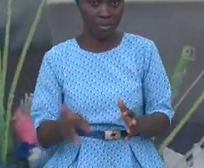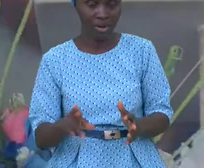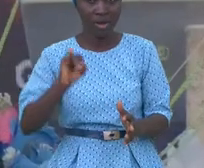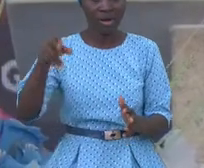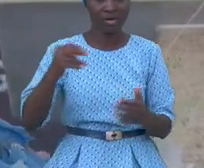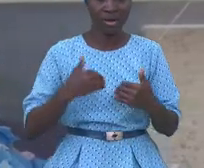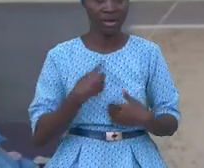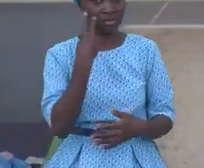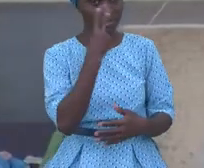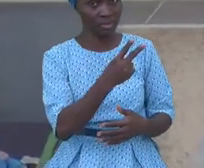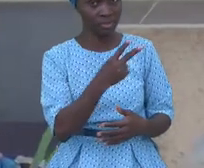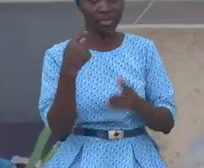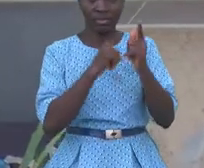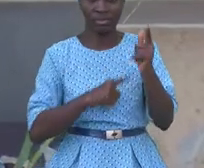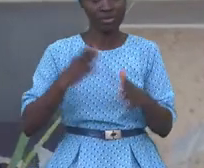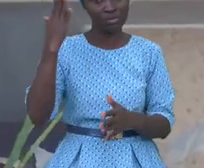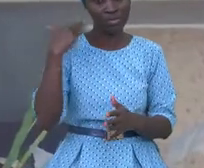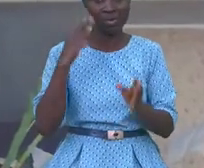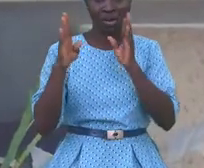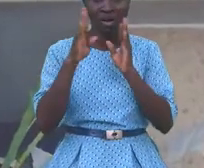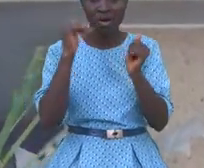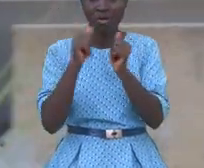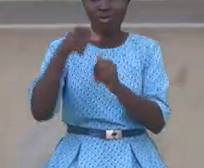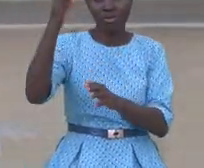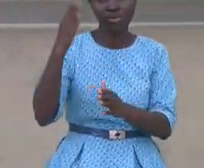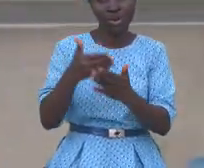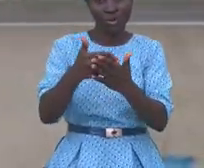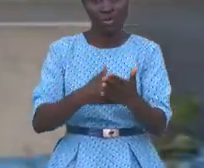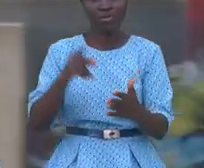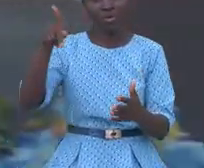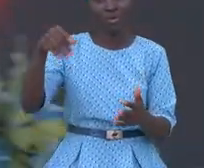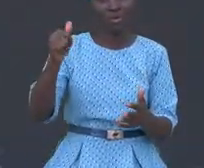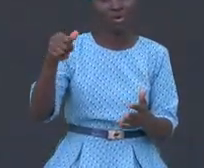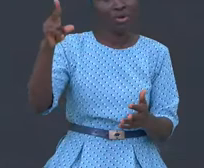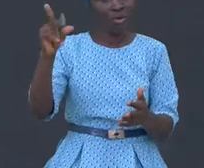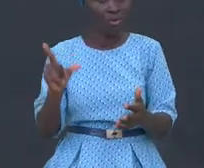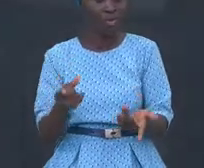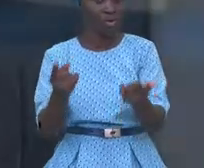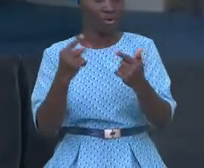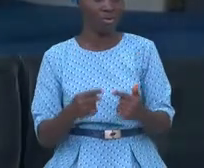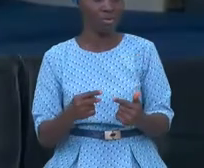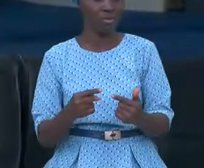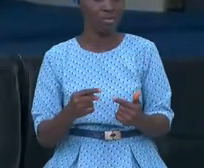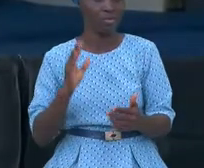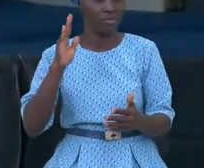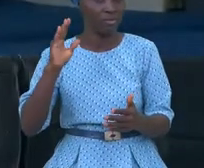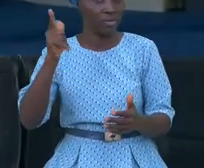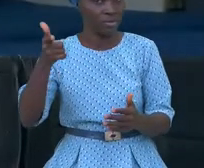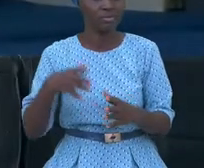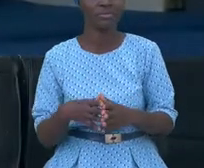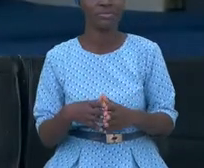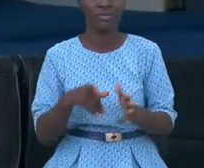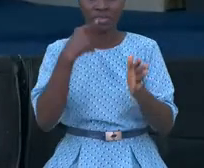with the Lord before he ever came across Christ. He said, I am the